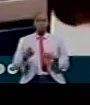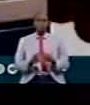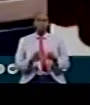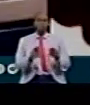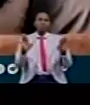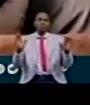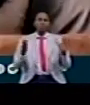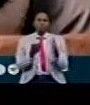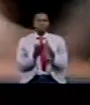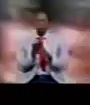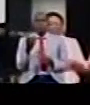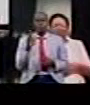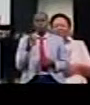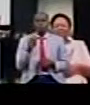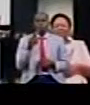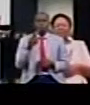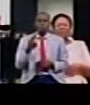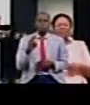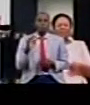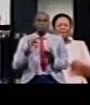Thank you for